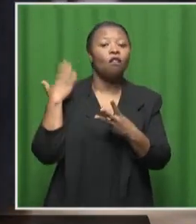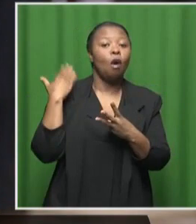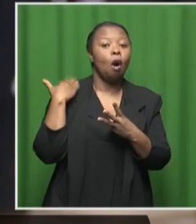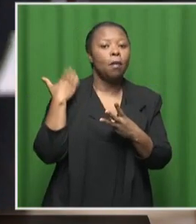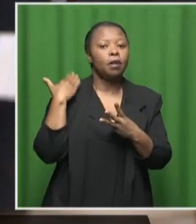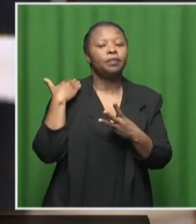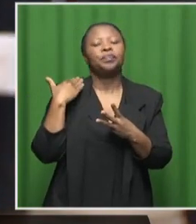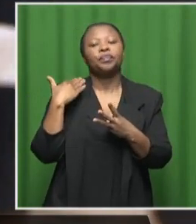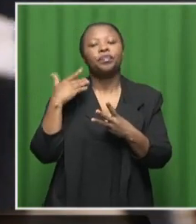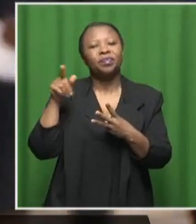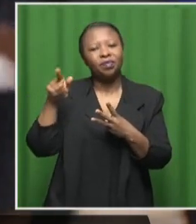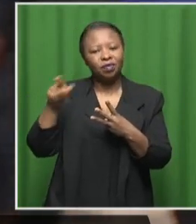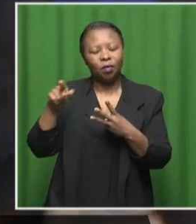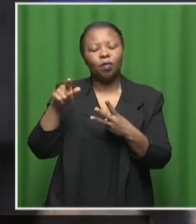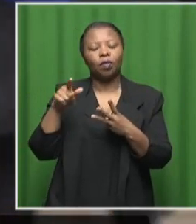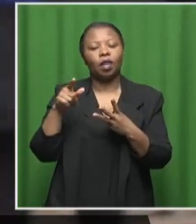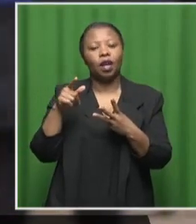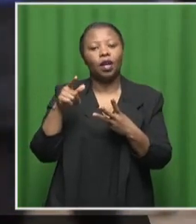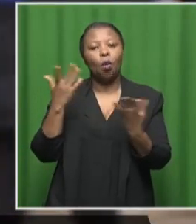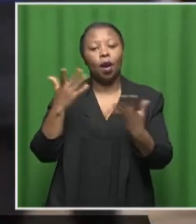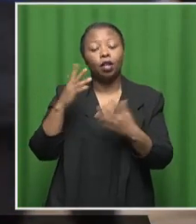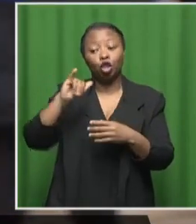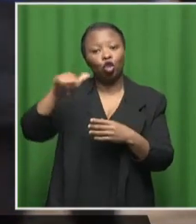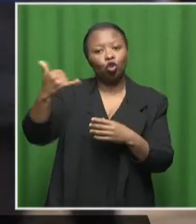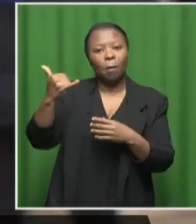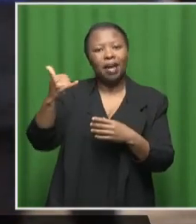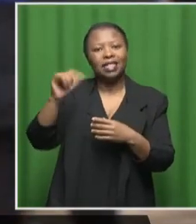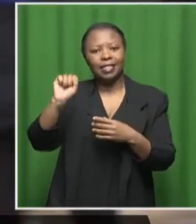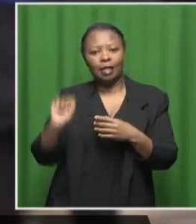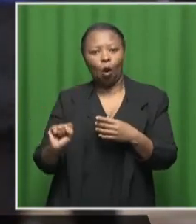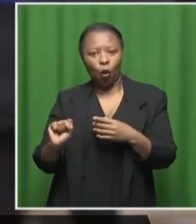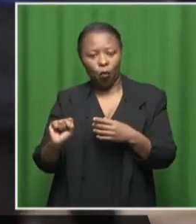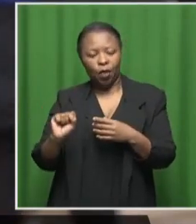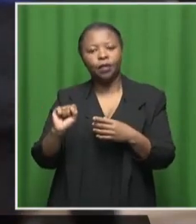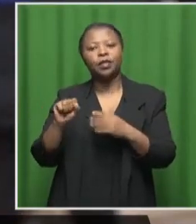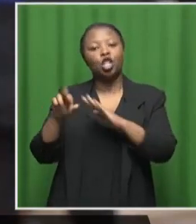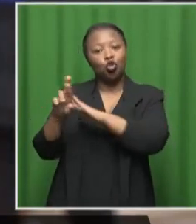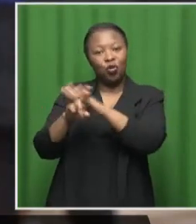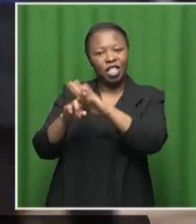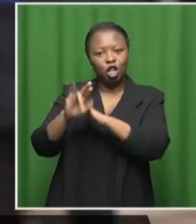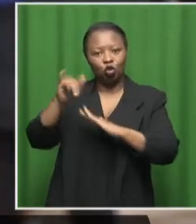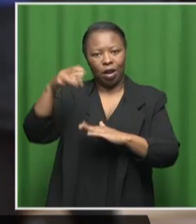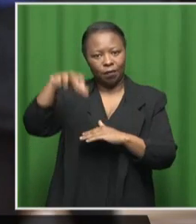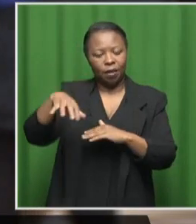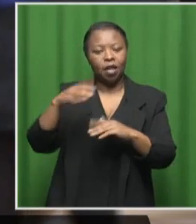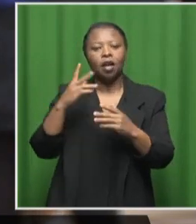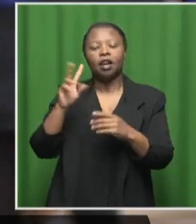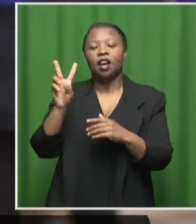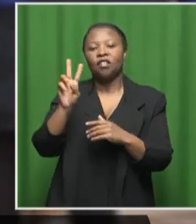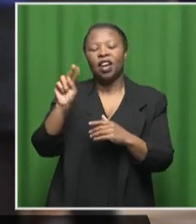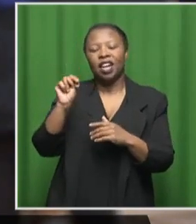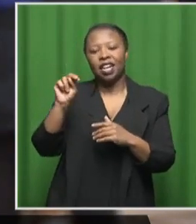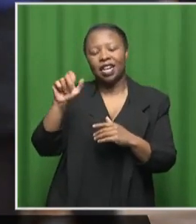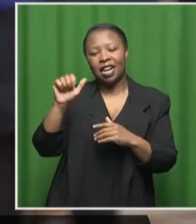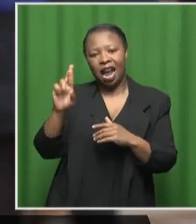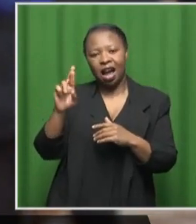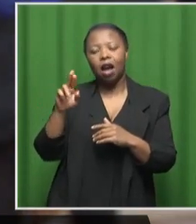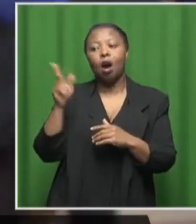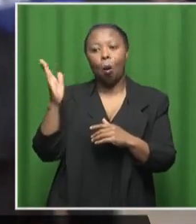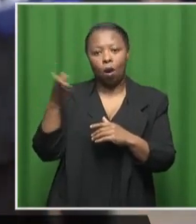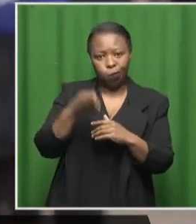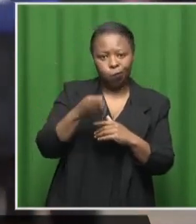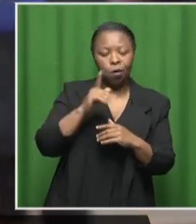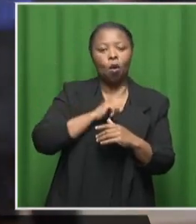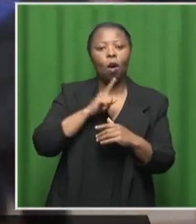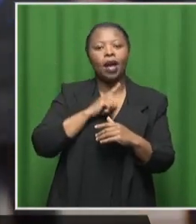the Democratic Alliance in the Joburg South and the Johannesburg region. But I'm going to bring in Mr. Werner Horn now, who's one of the presiding